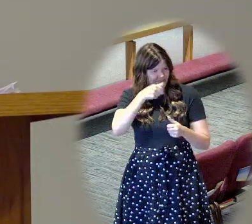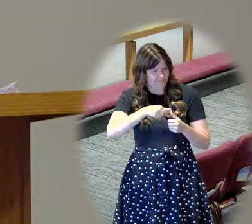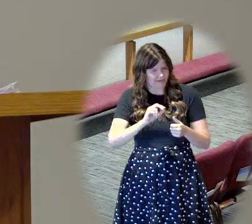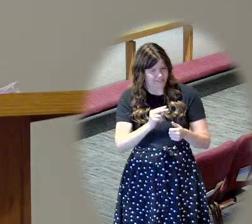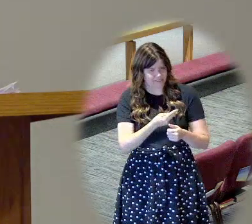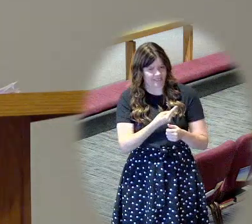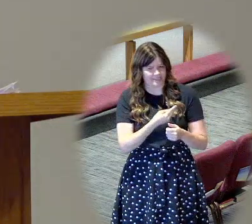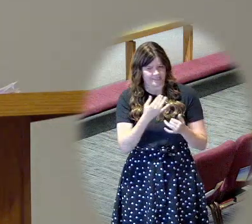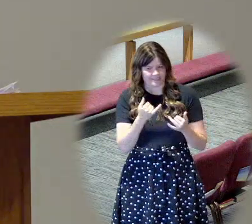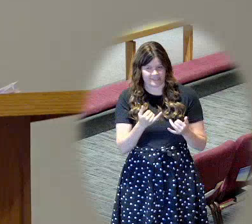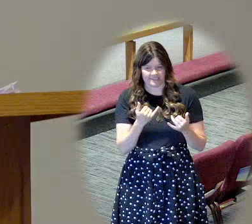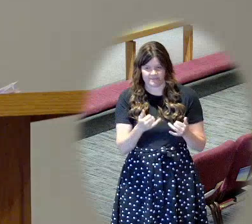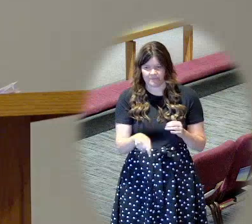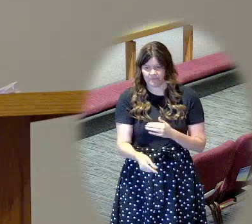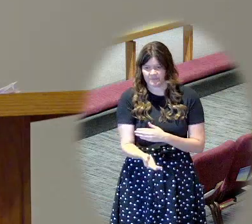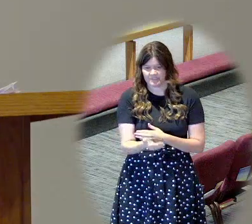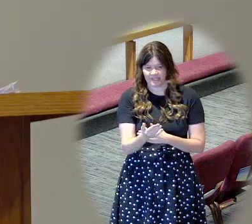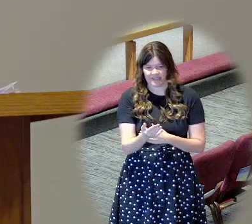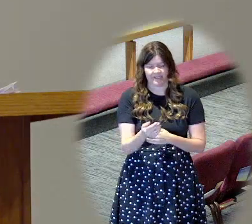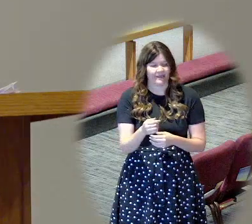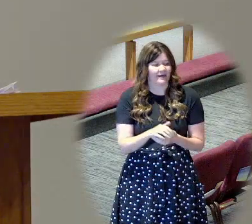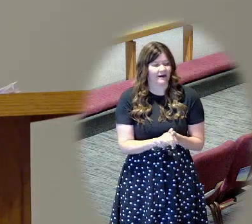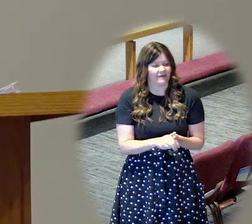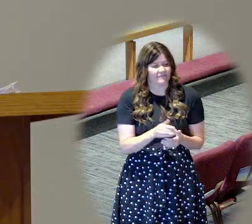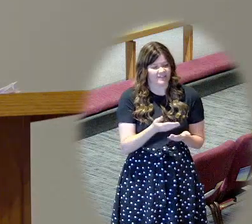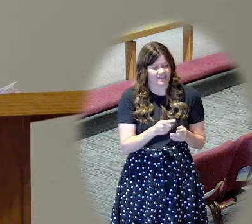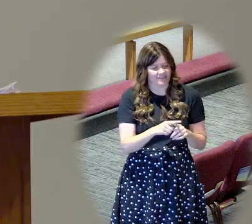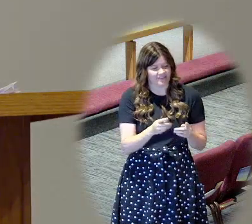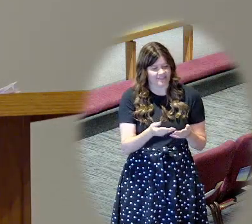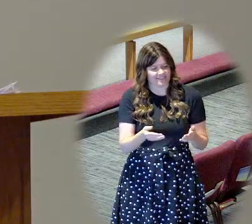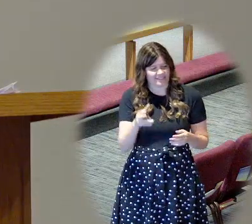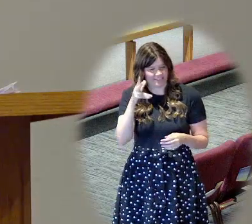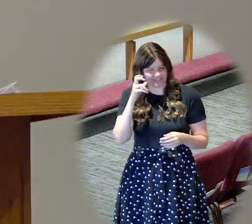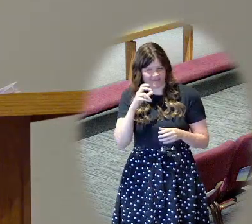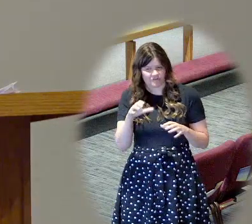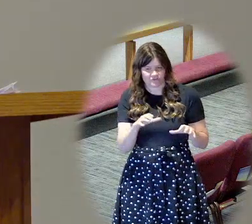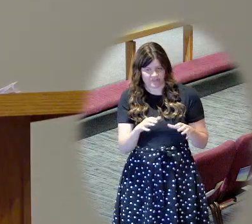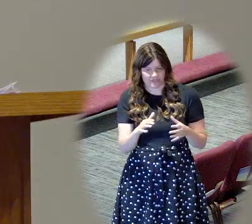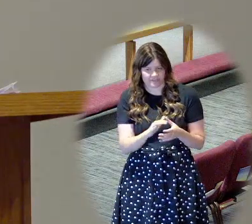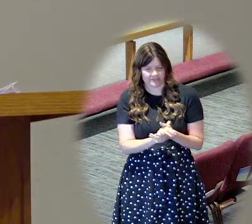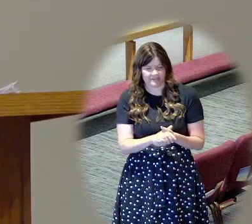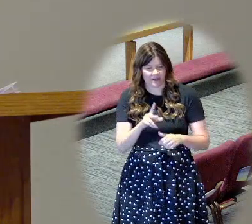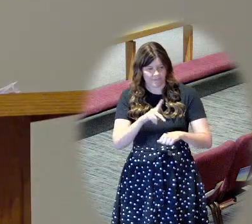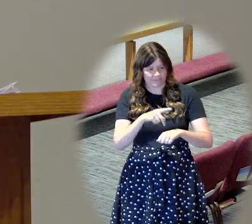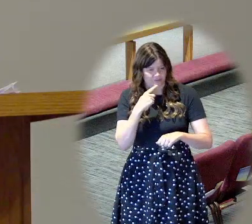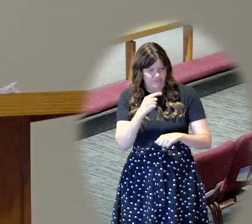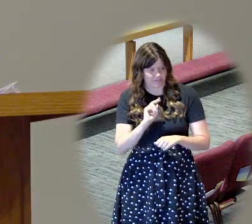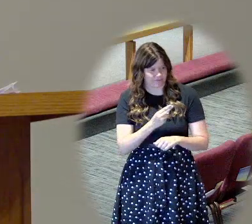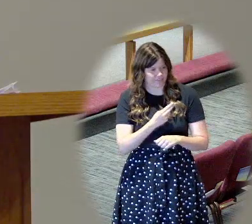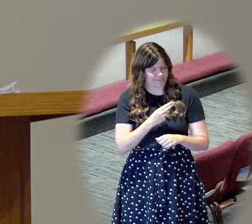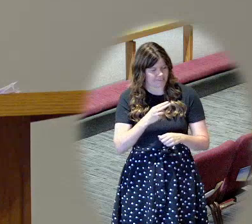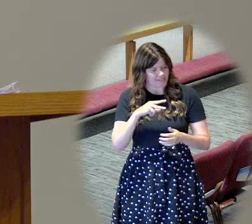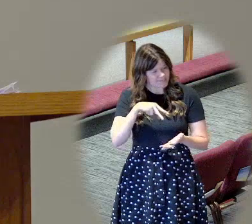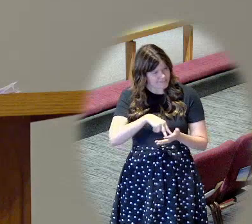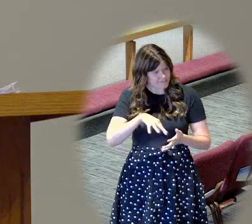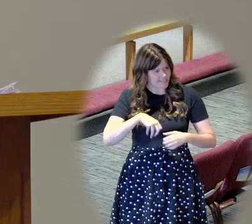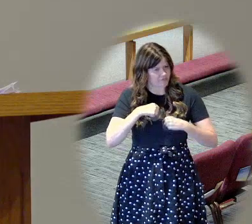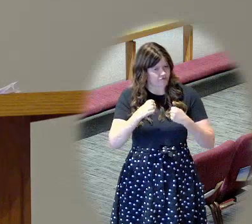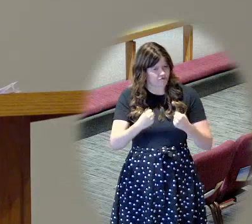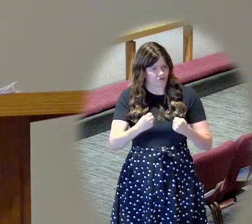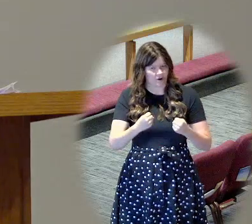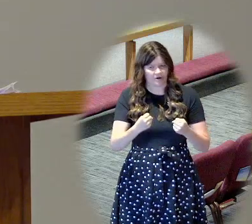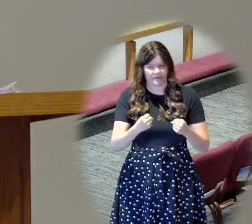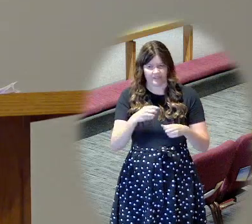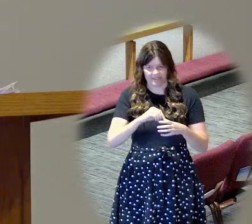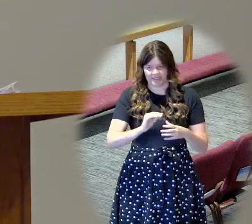all kinds of tactics to do it. St. Peter calls us to stand firm in our